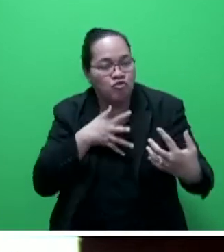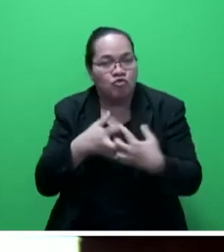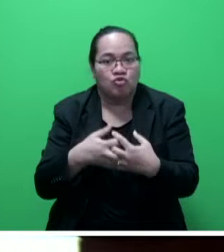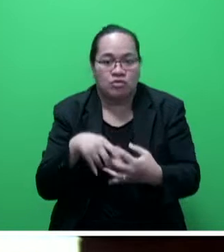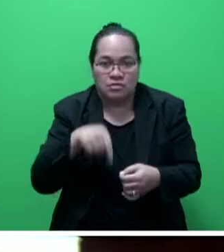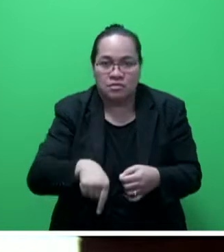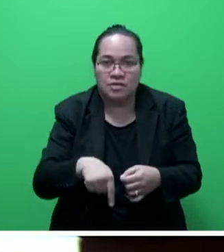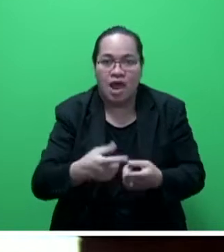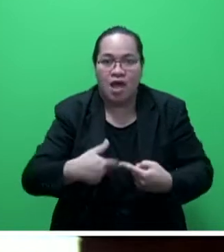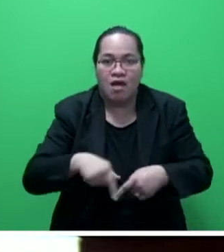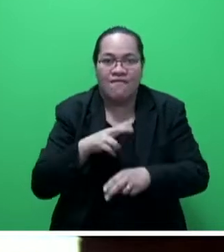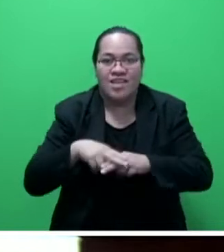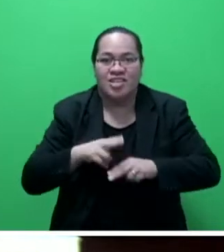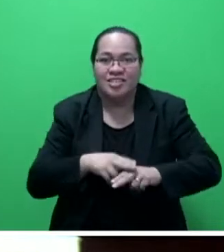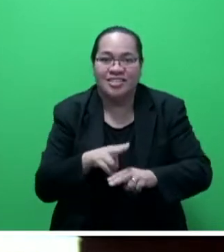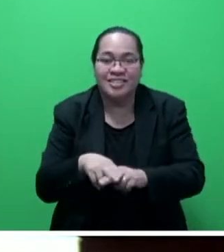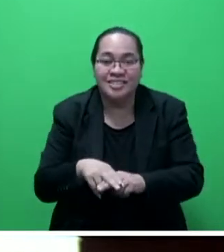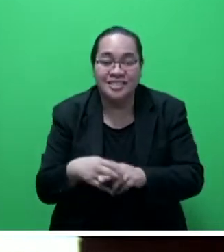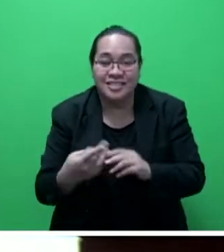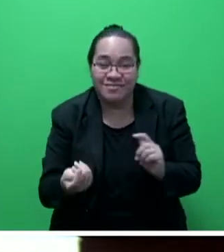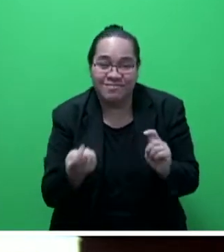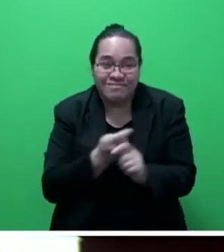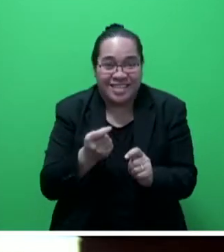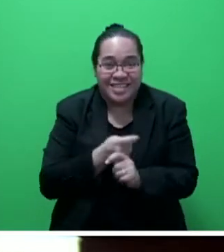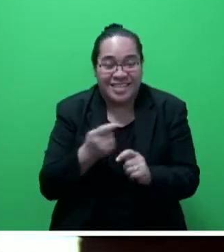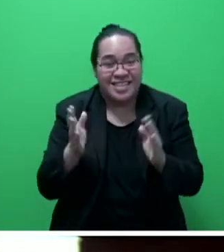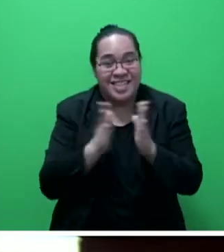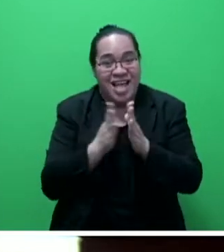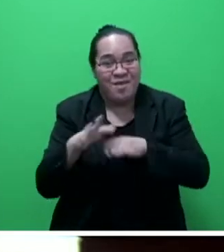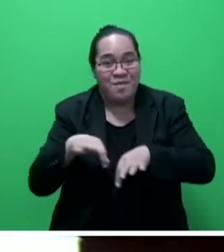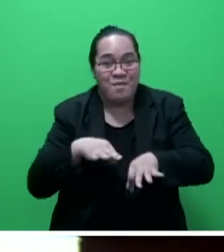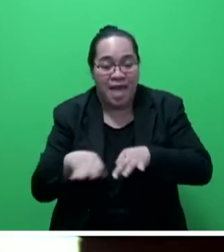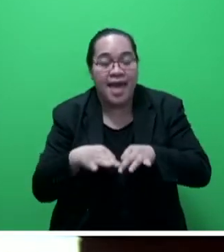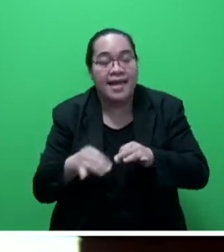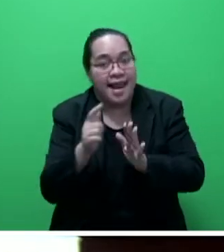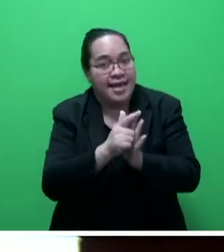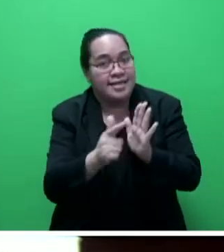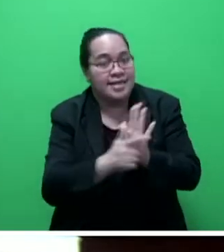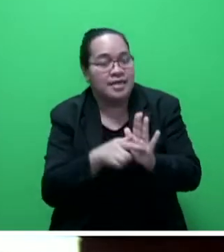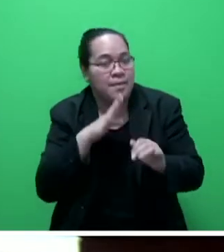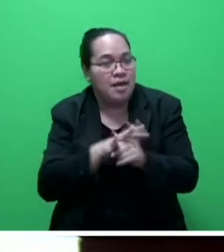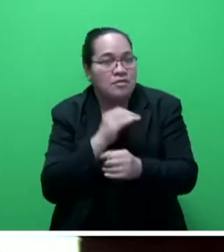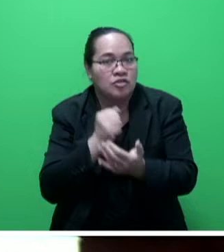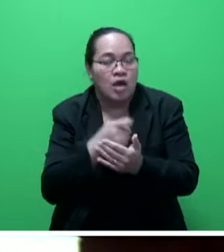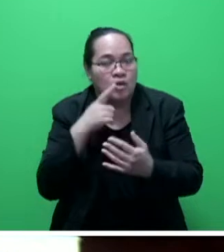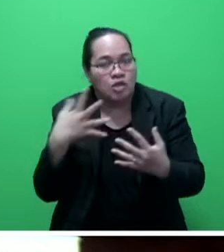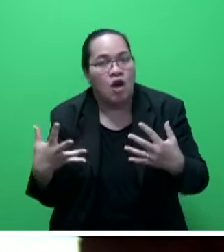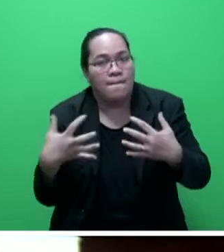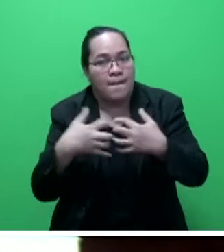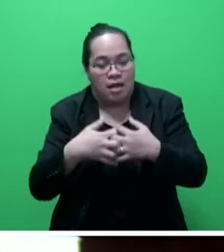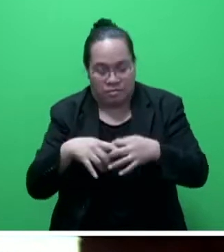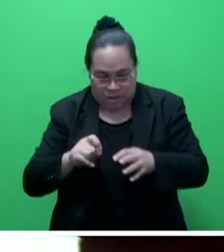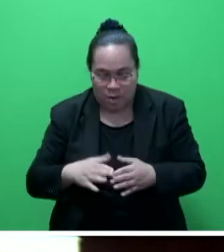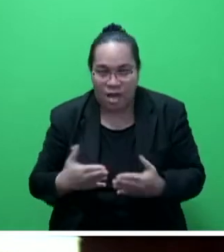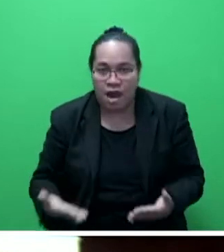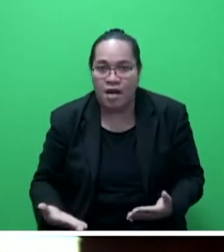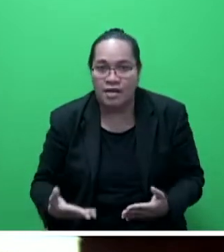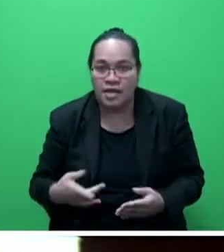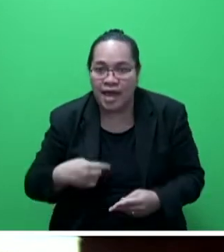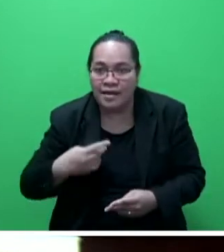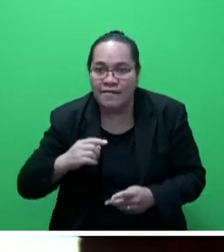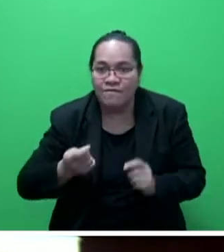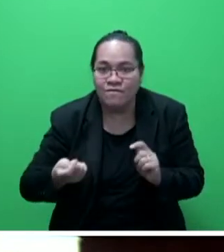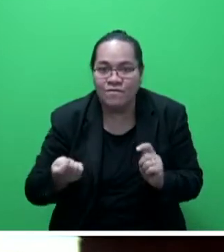context of Fiji. The amended town planning legislation will ensure that it is on par with the current and